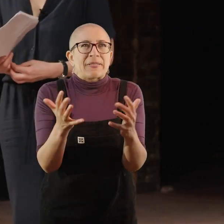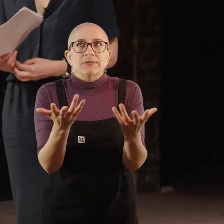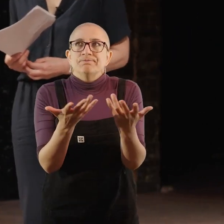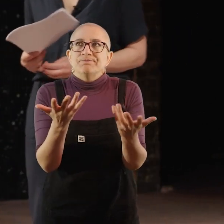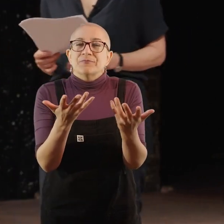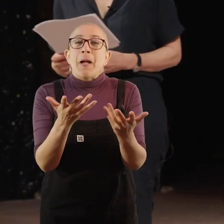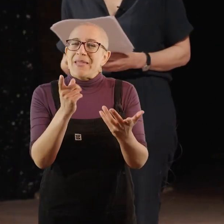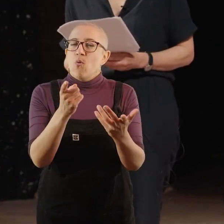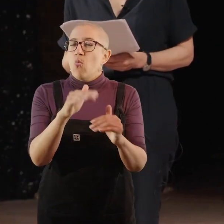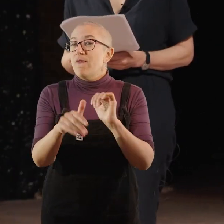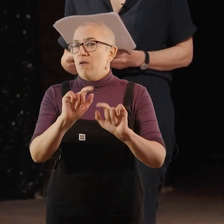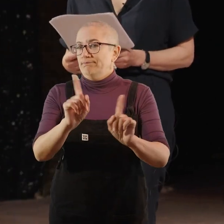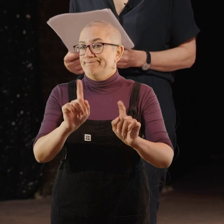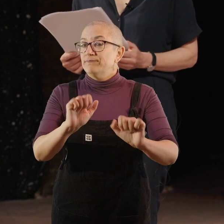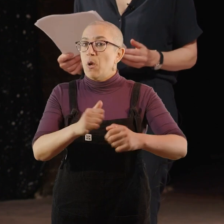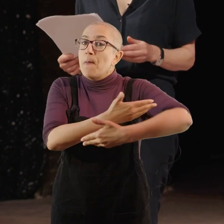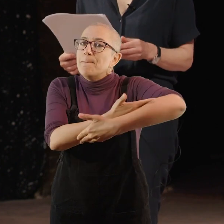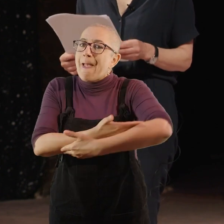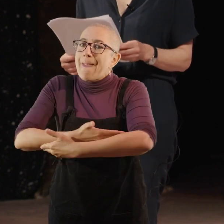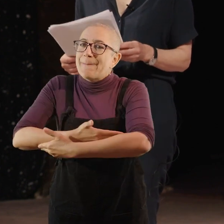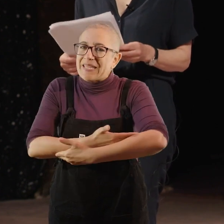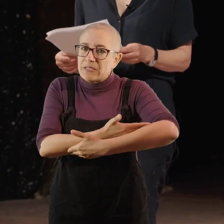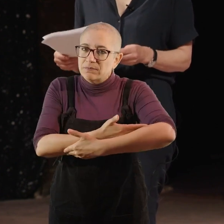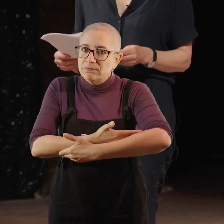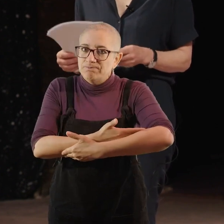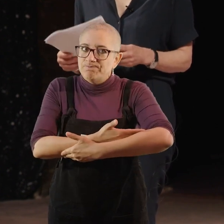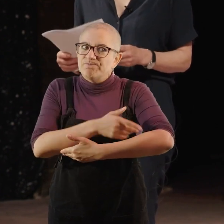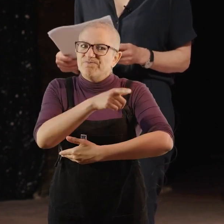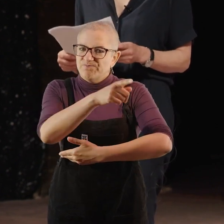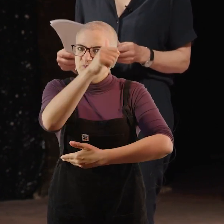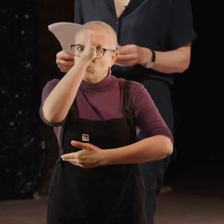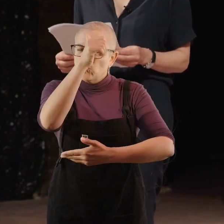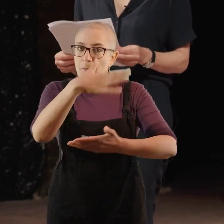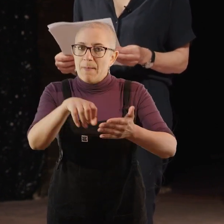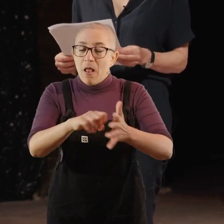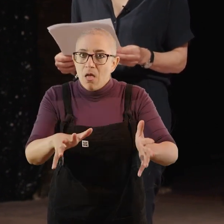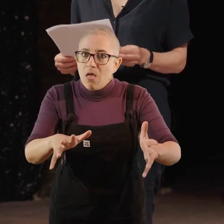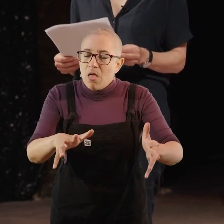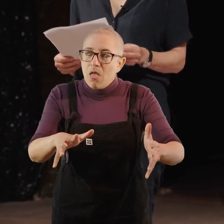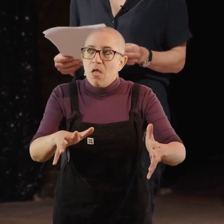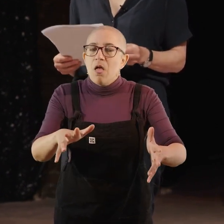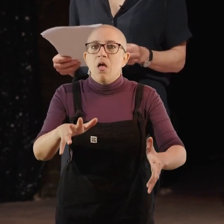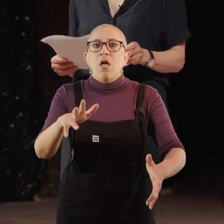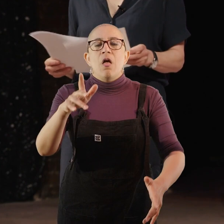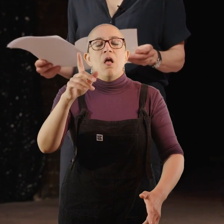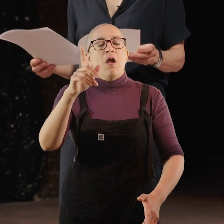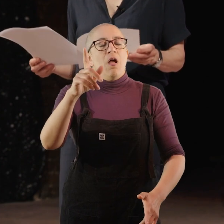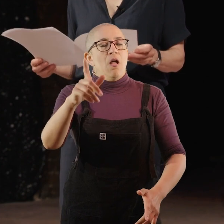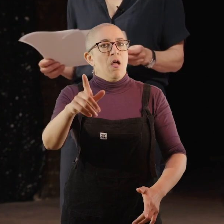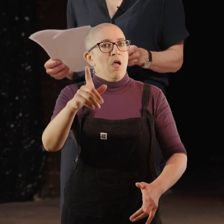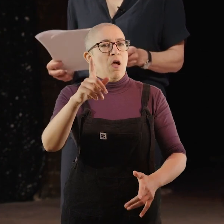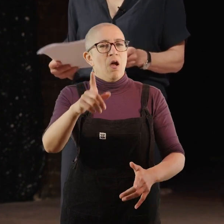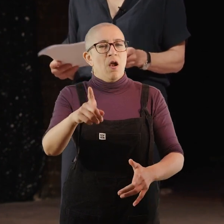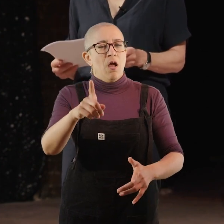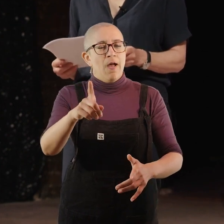it's the baby, isn't it? The moment, the imagery of that, how that changes things for him and how hard it is for him to make that decision, come to